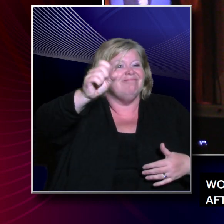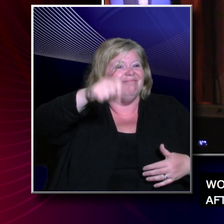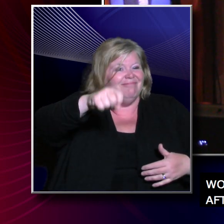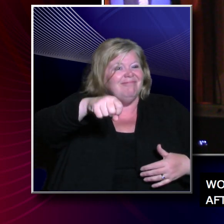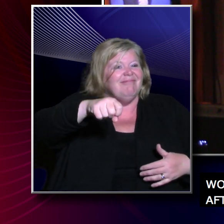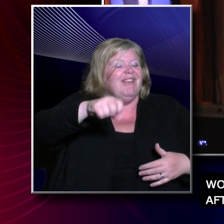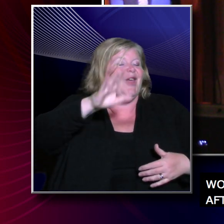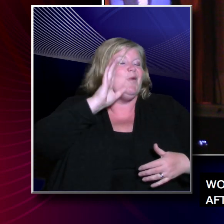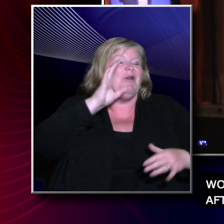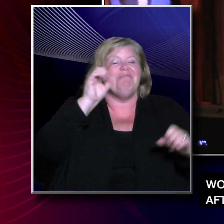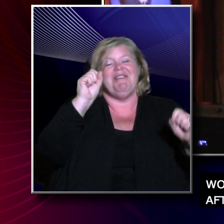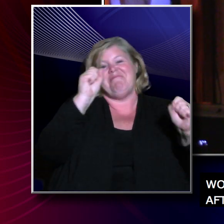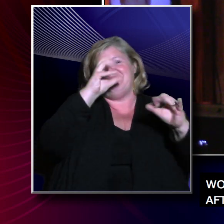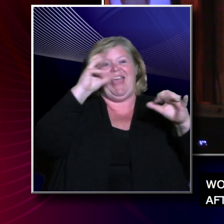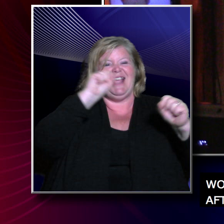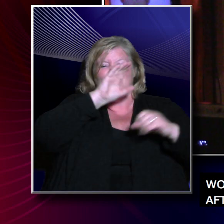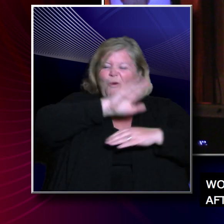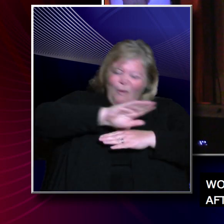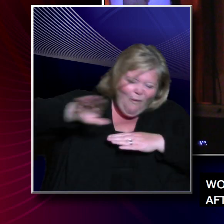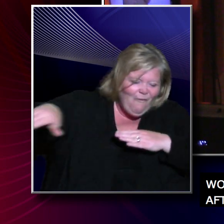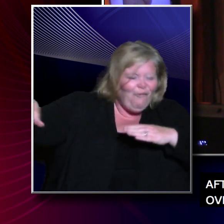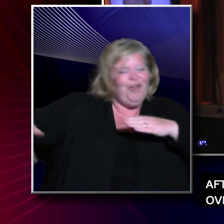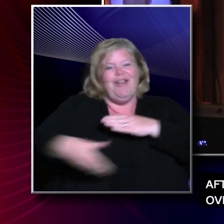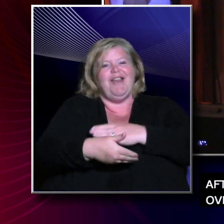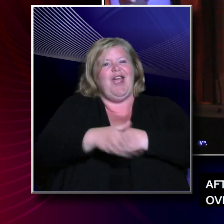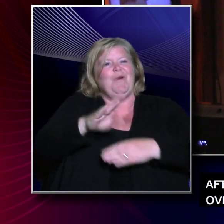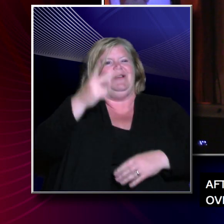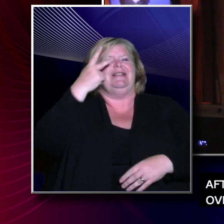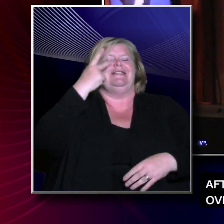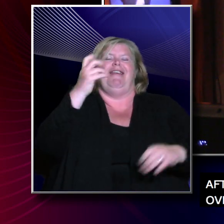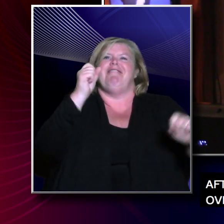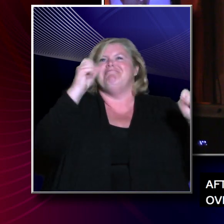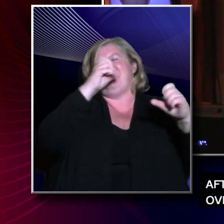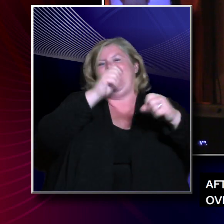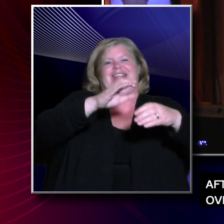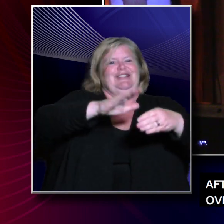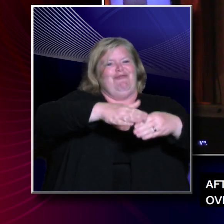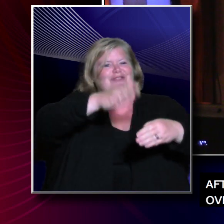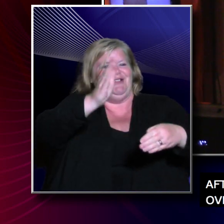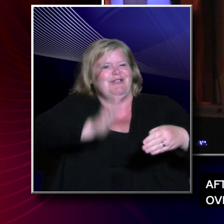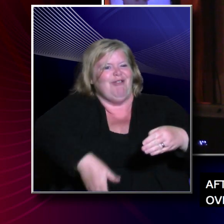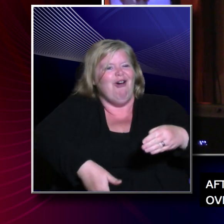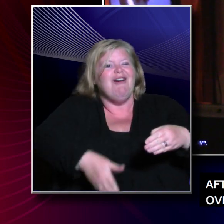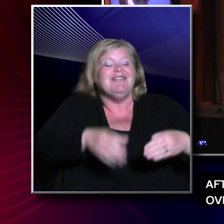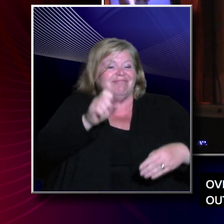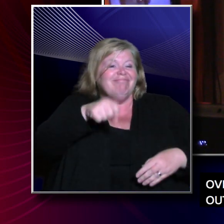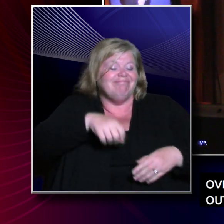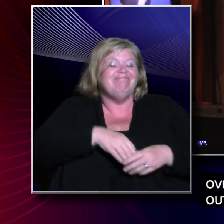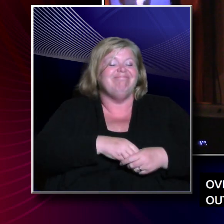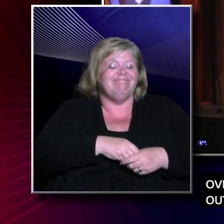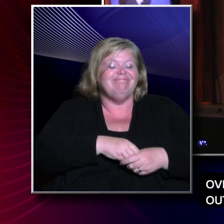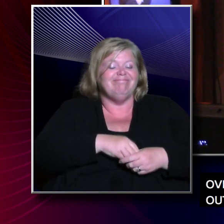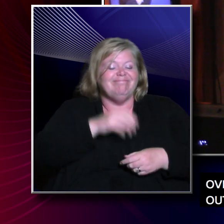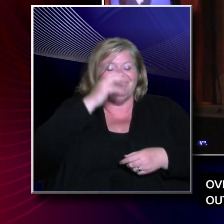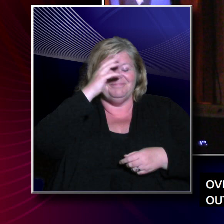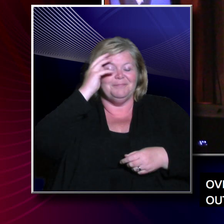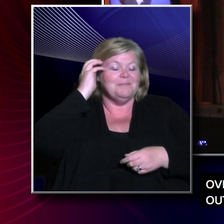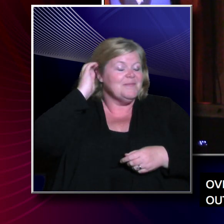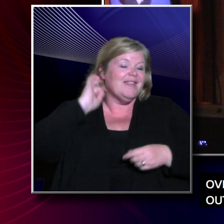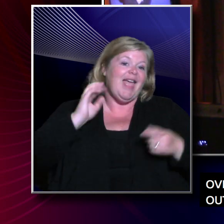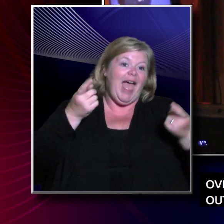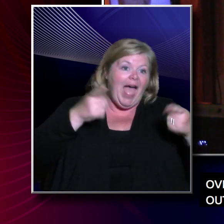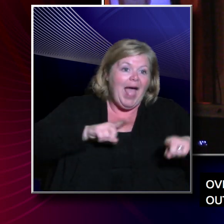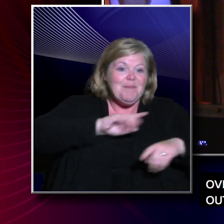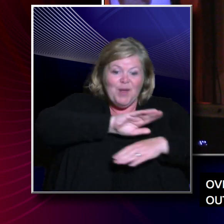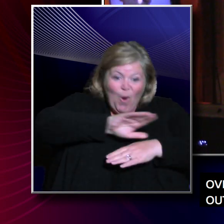miraculous. Overnight, we're going to have tremendous results and outcomes. But it doesn't happen